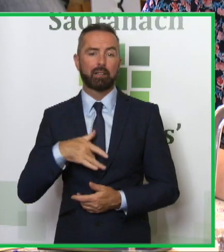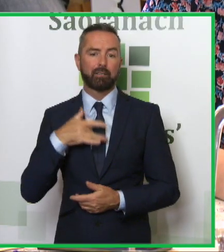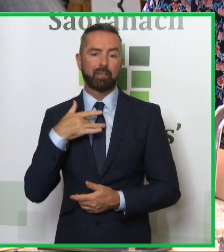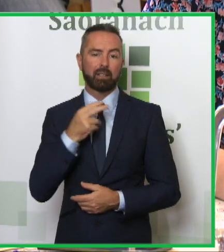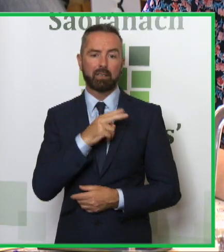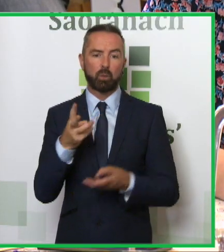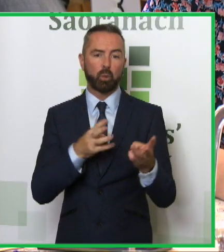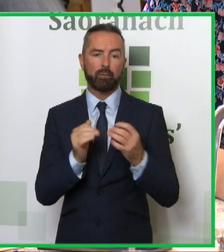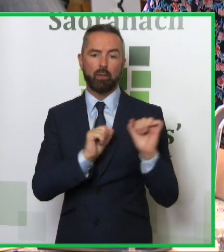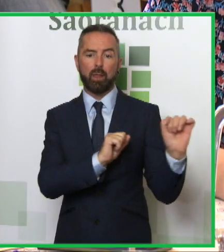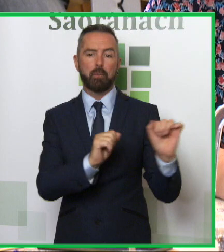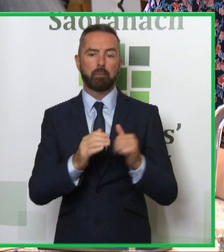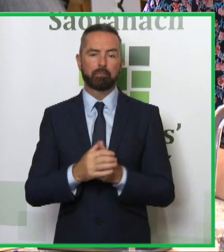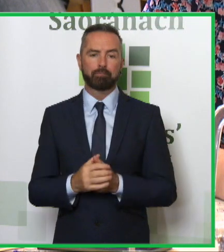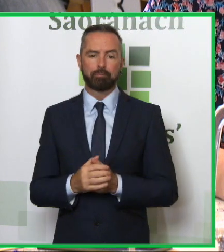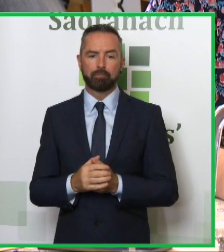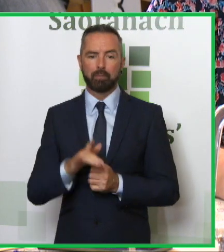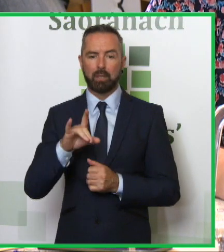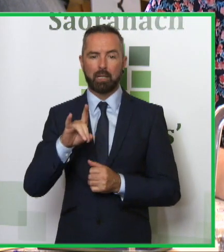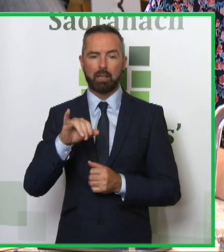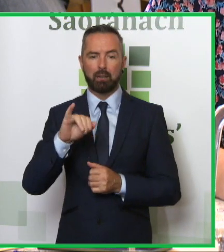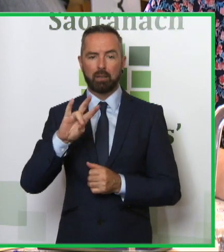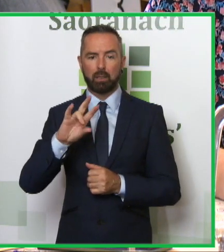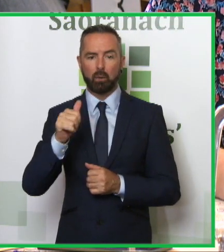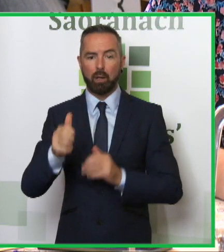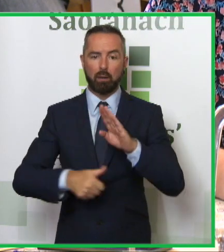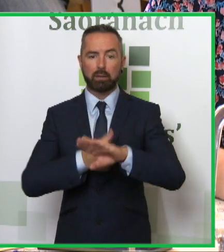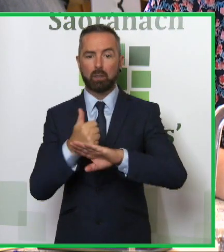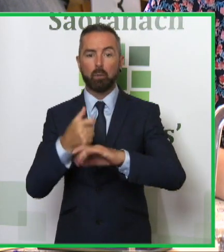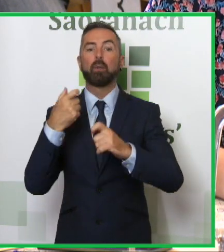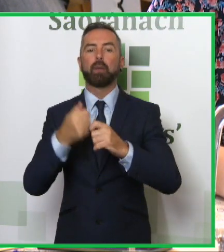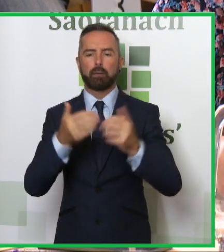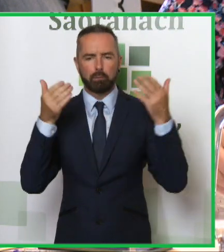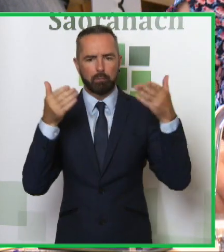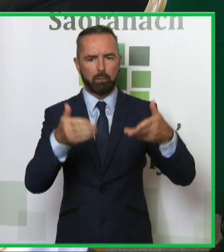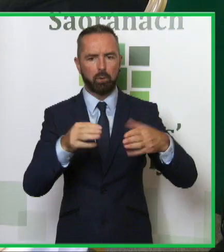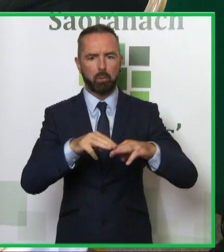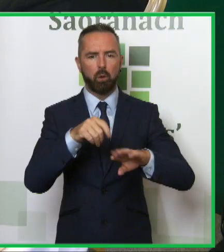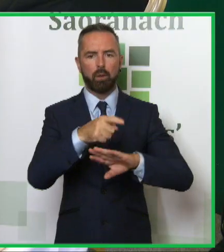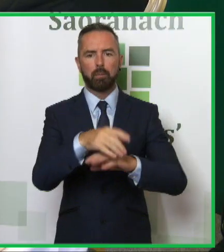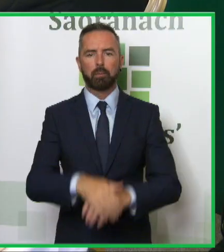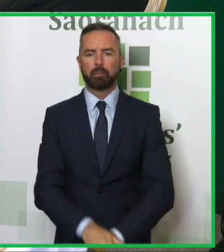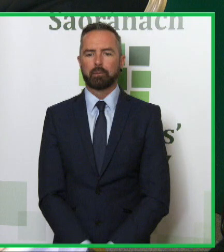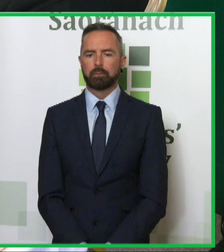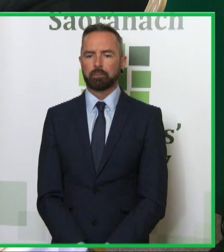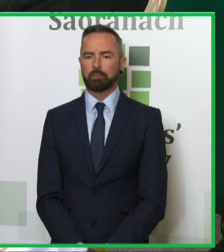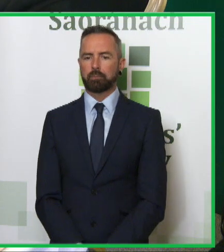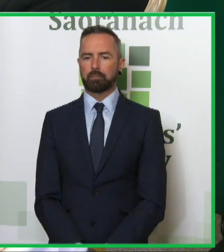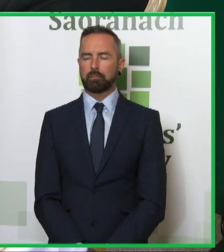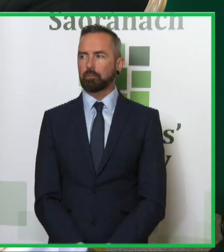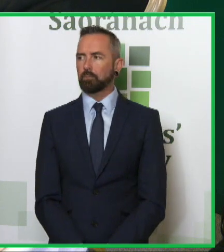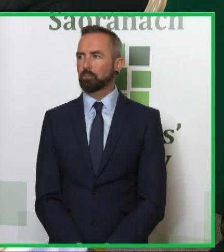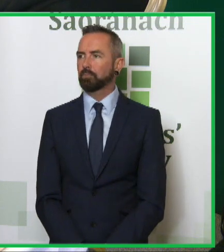didn't work for them until HICWA came about. So yeah, just give me a view. So can I